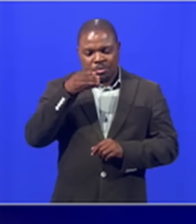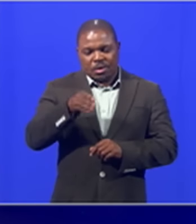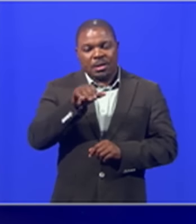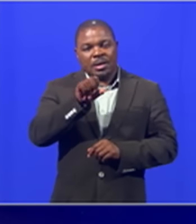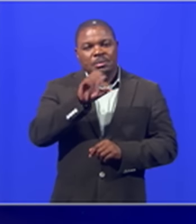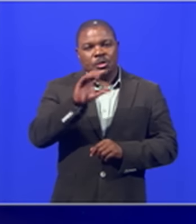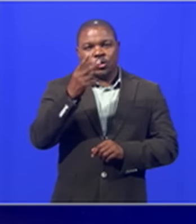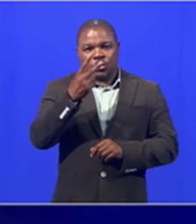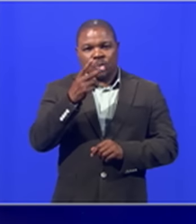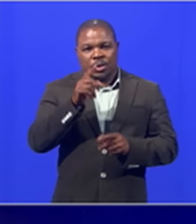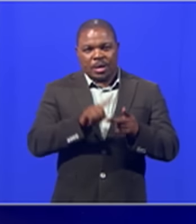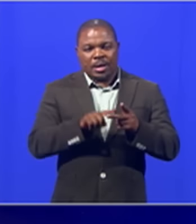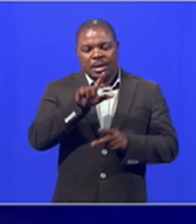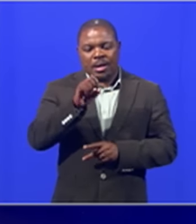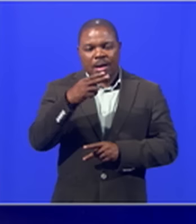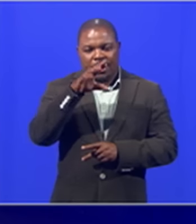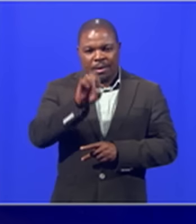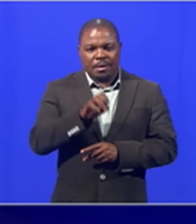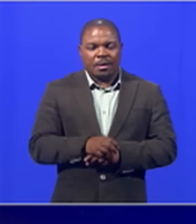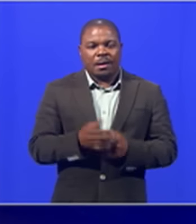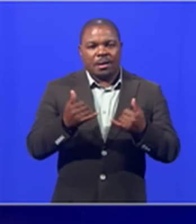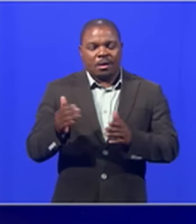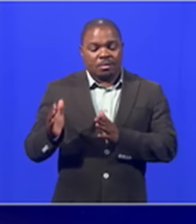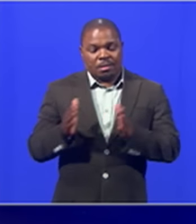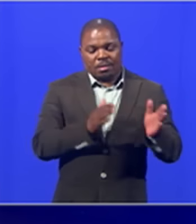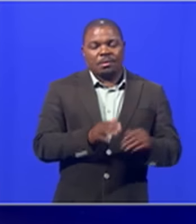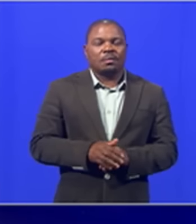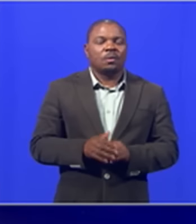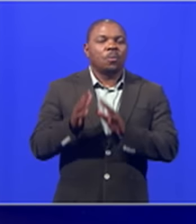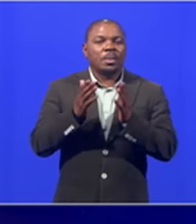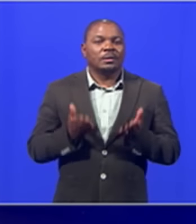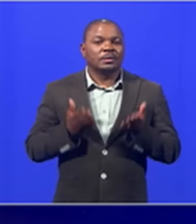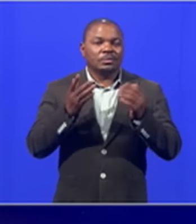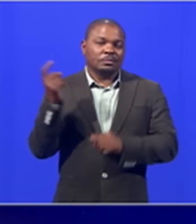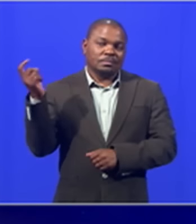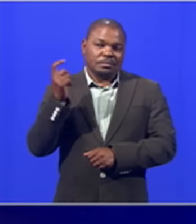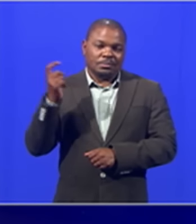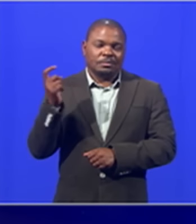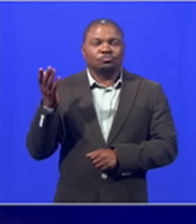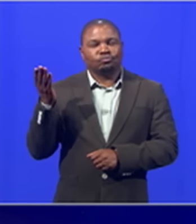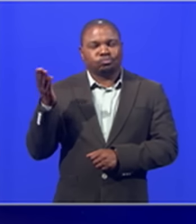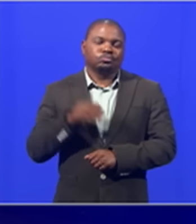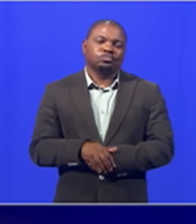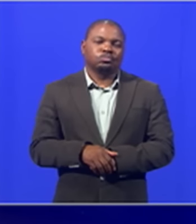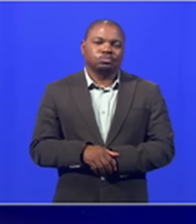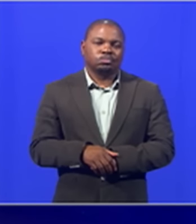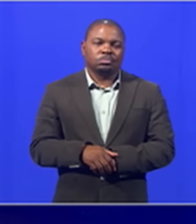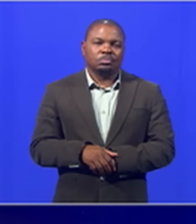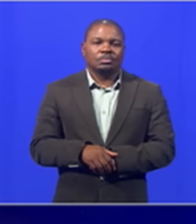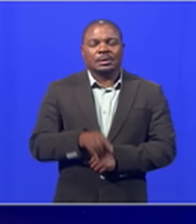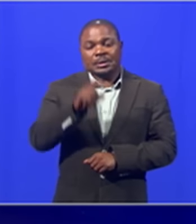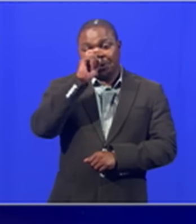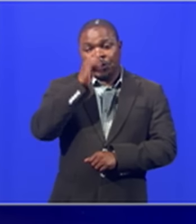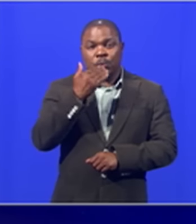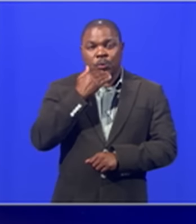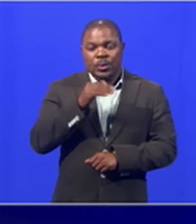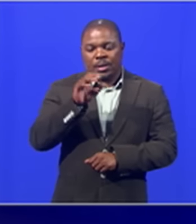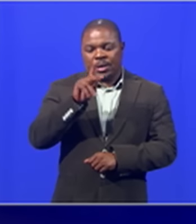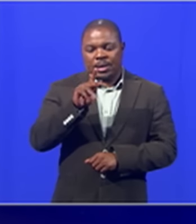SABC 2 kana SABC Lehae ga jaana ke go tlogela ka ponelopele ya dikgang tsa maemo a bosa le kgaitsedi ya motho ke